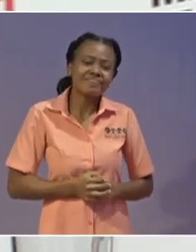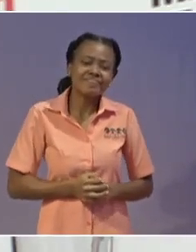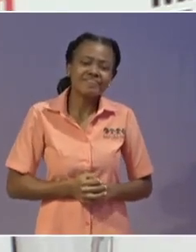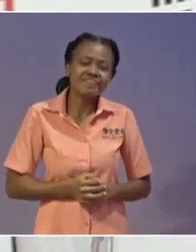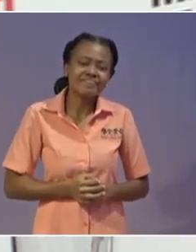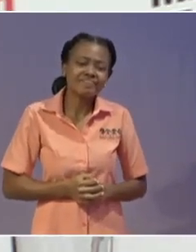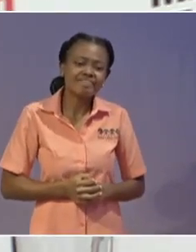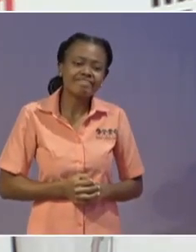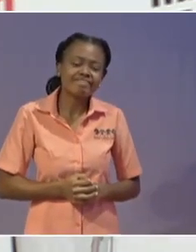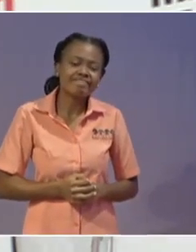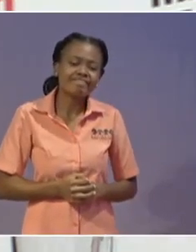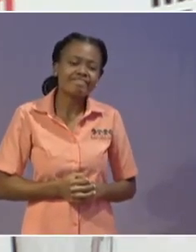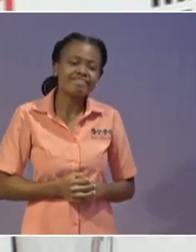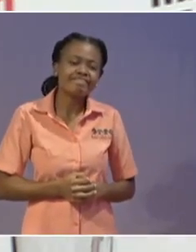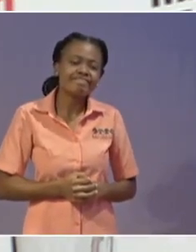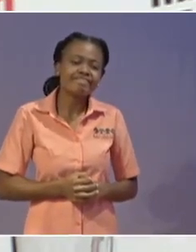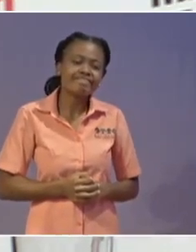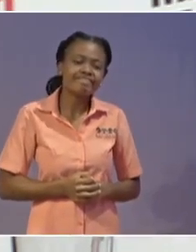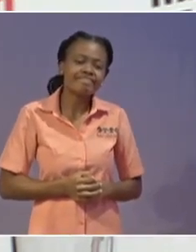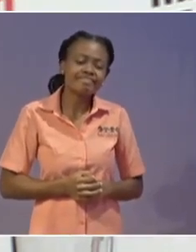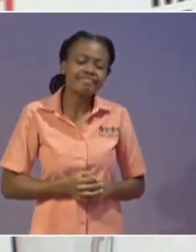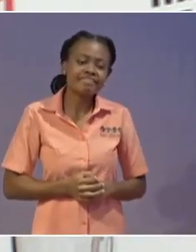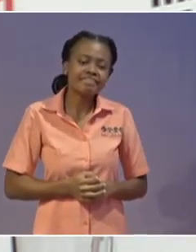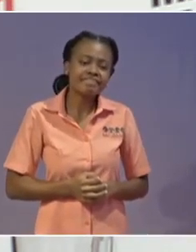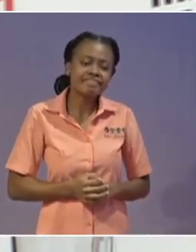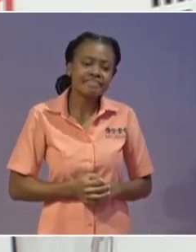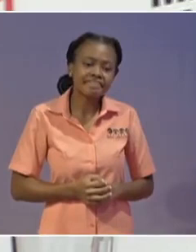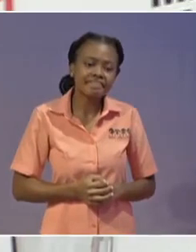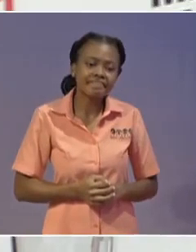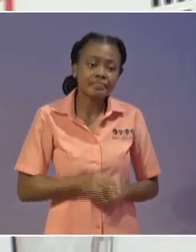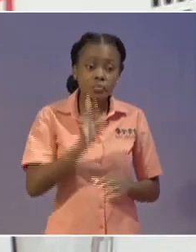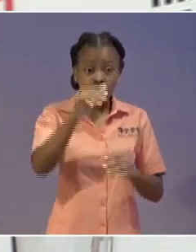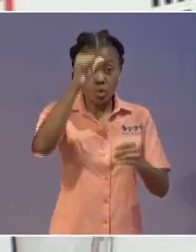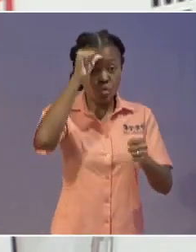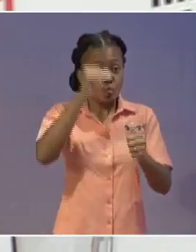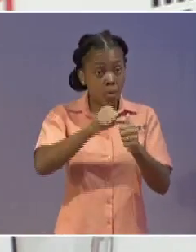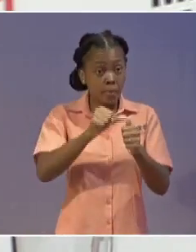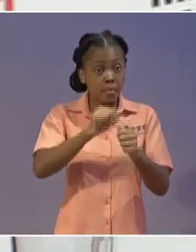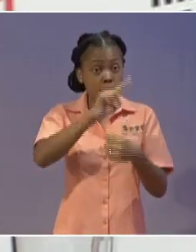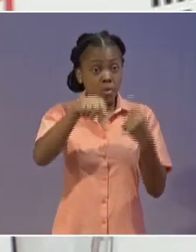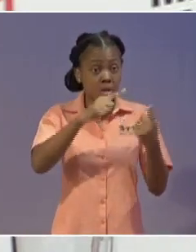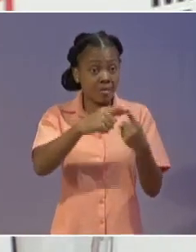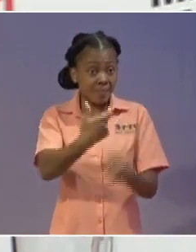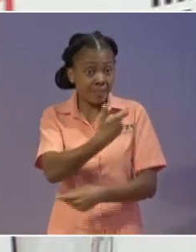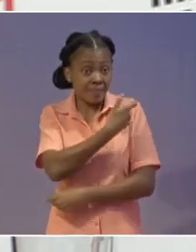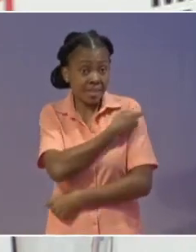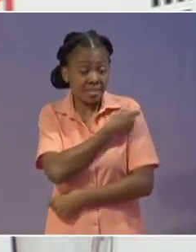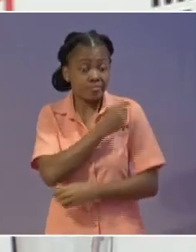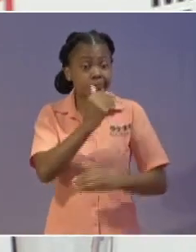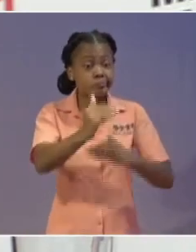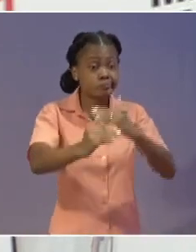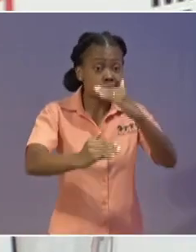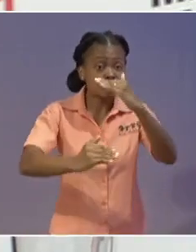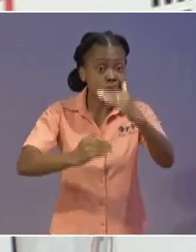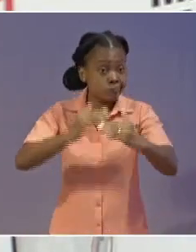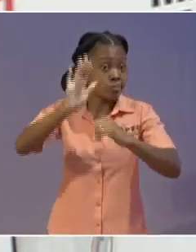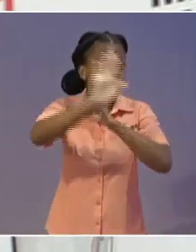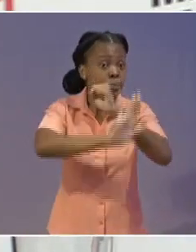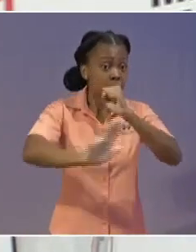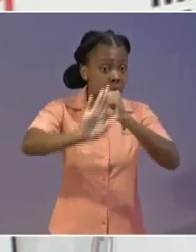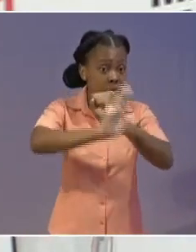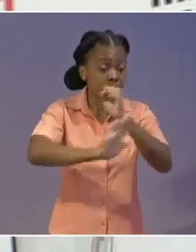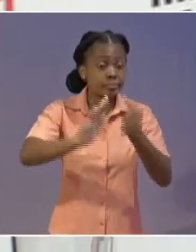because after a short space of time, that immune response goes back down to levels that aren't particularly protective. I'm hoping that helps to